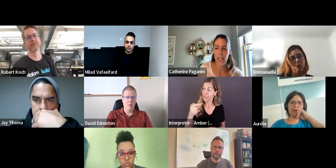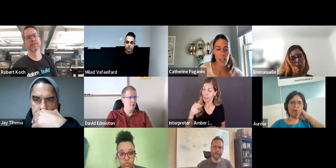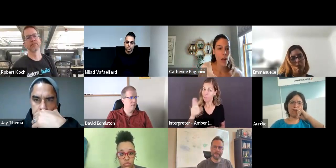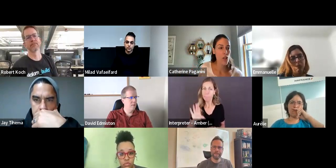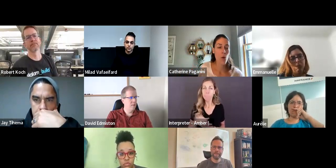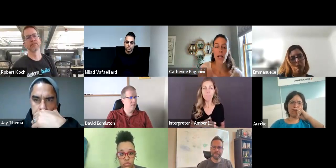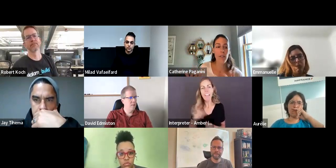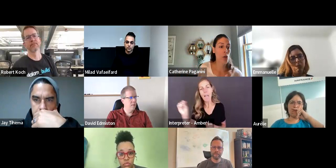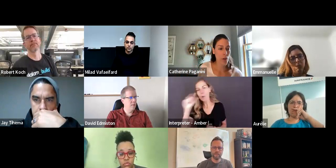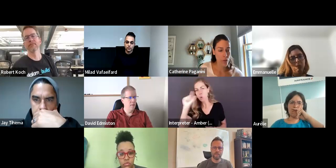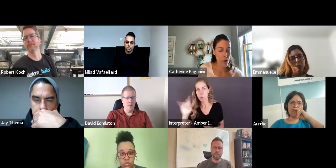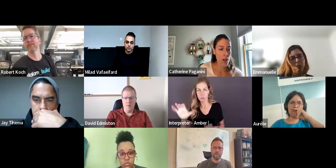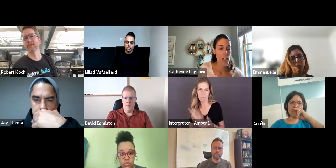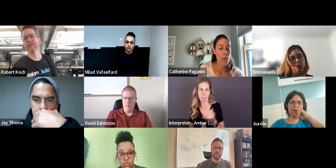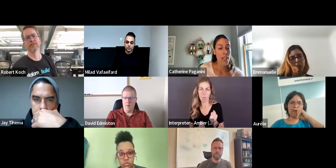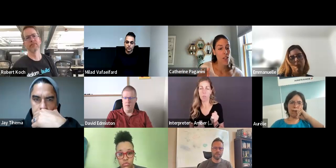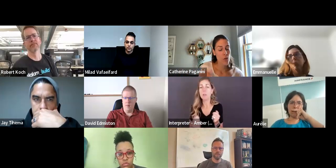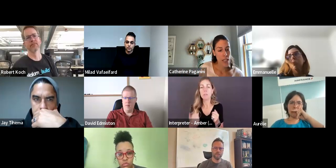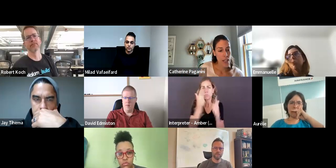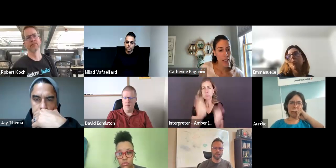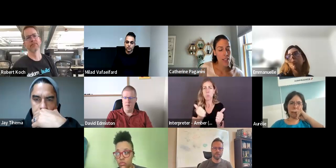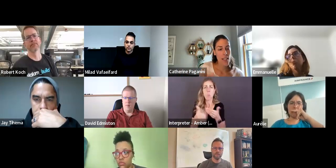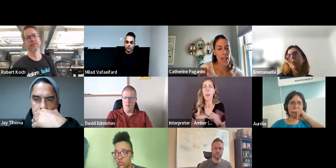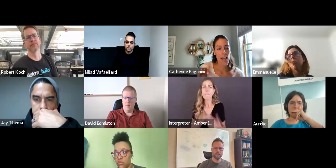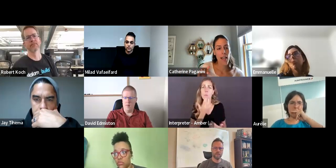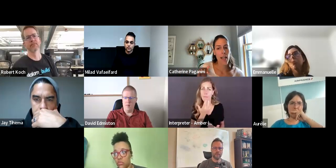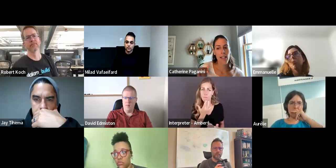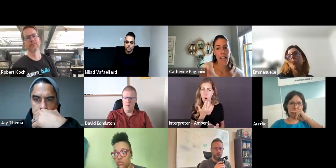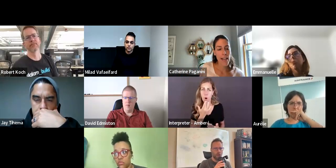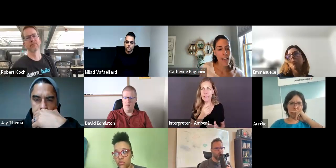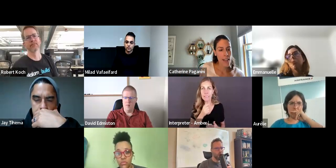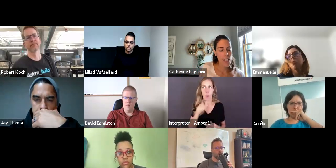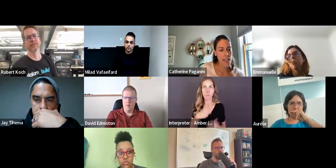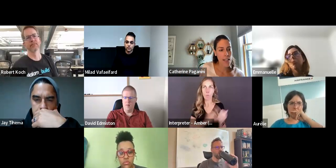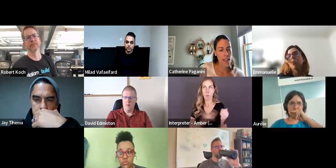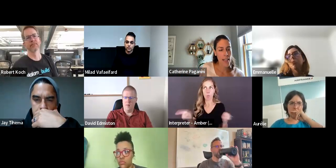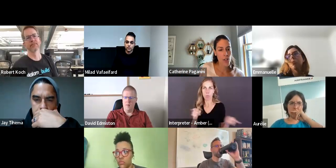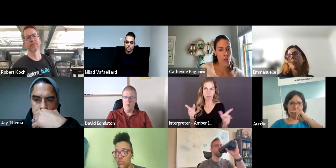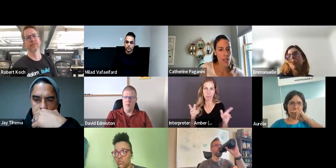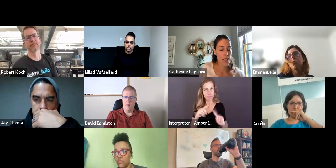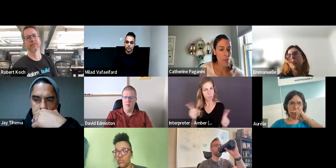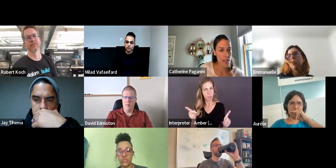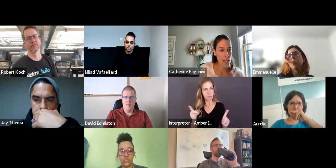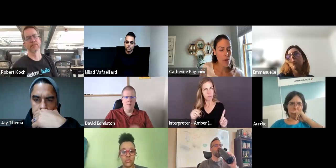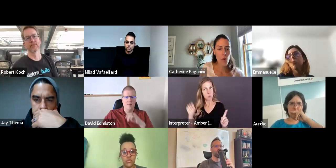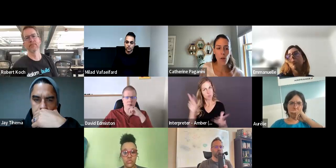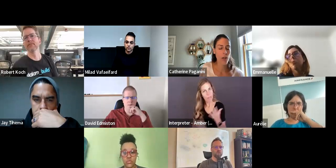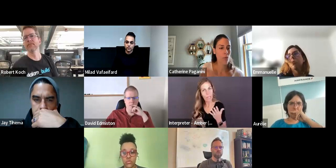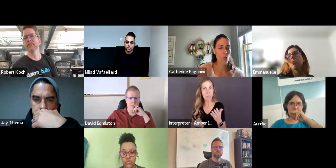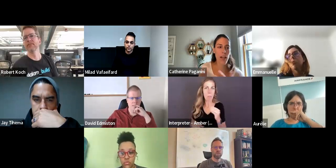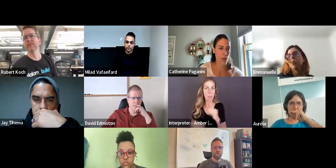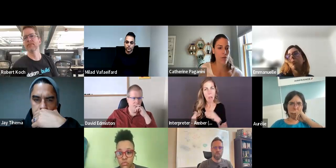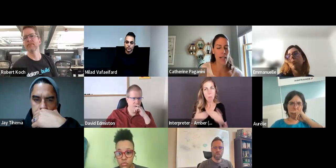is there as well. So whatever you prefer, please read it and add anything that you think is missing